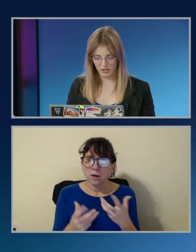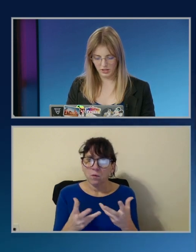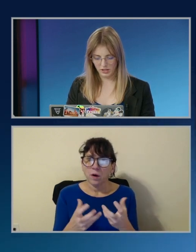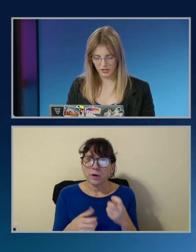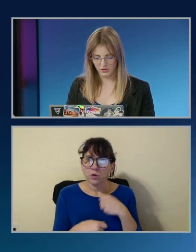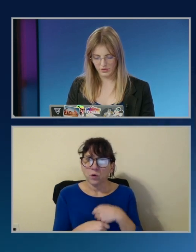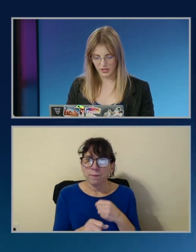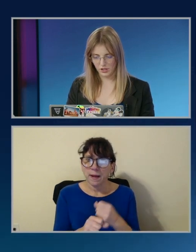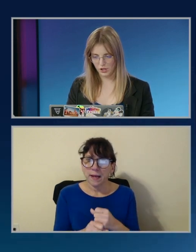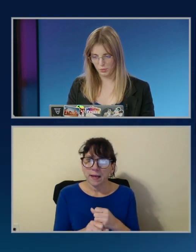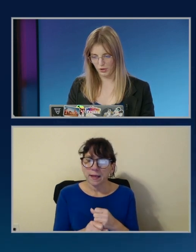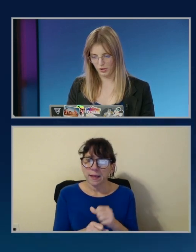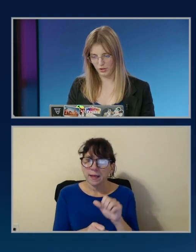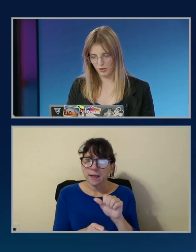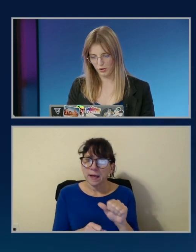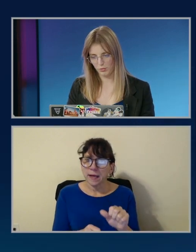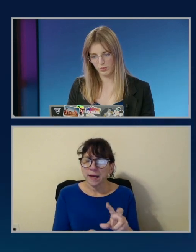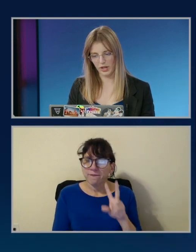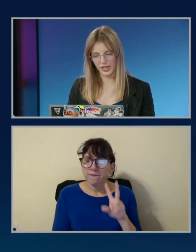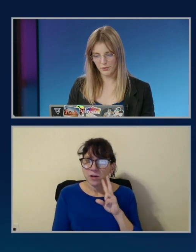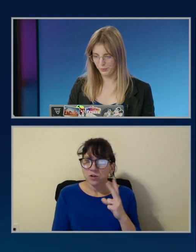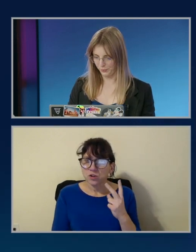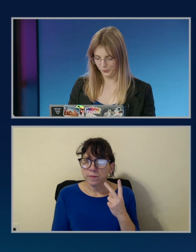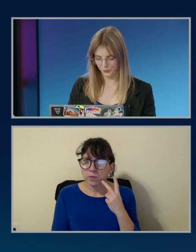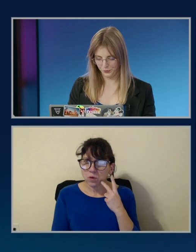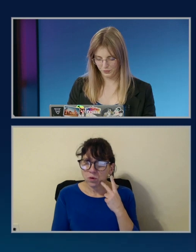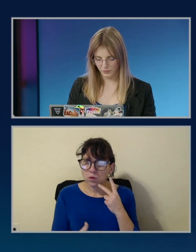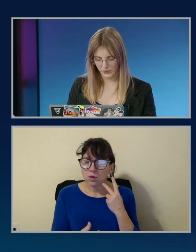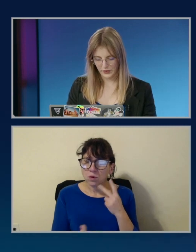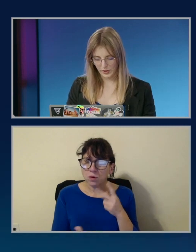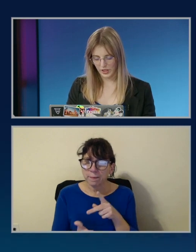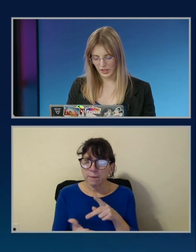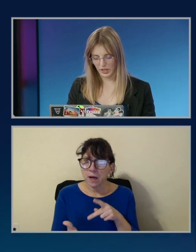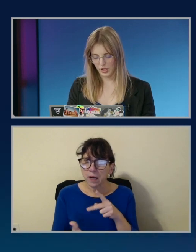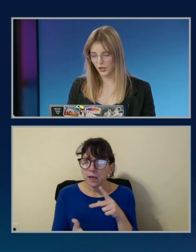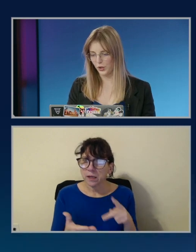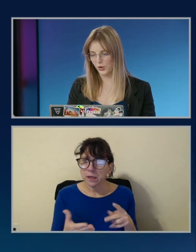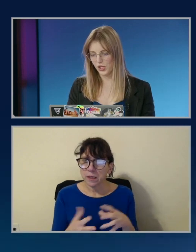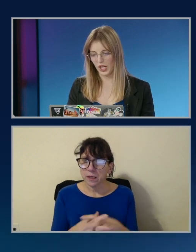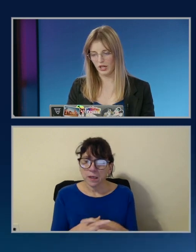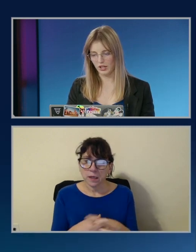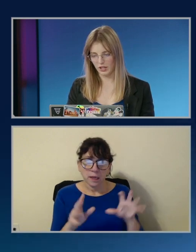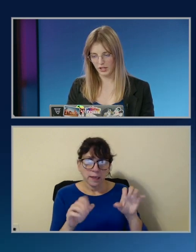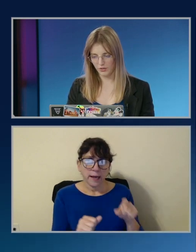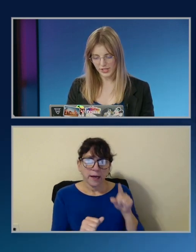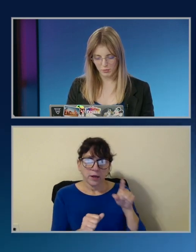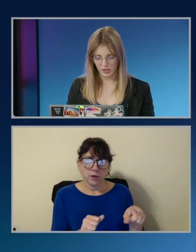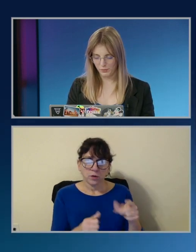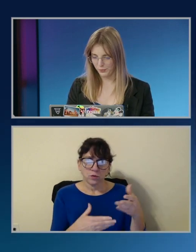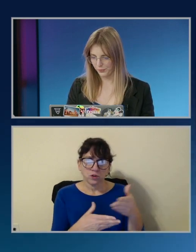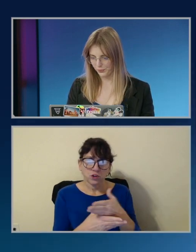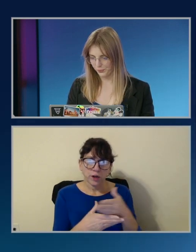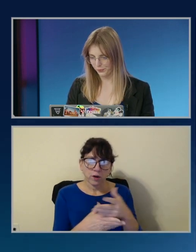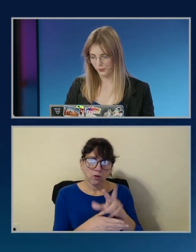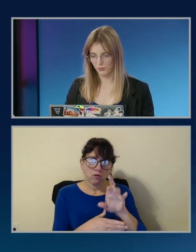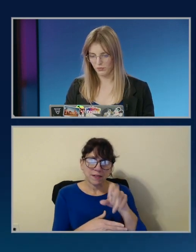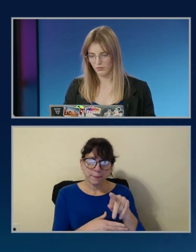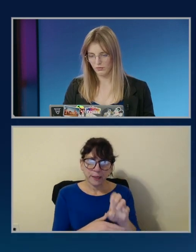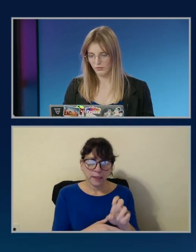a vegetable pie. Okay. Can you share a recipe?